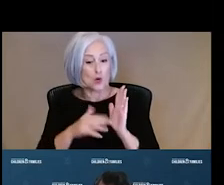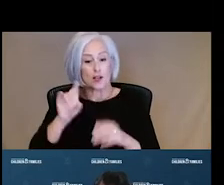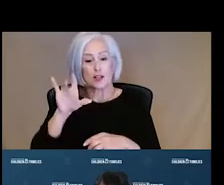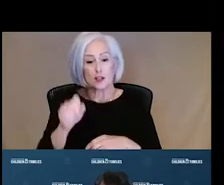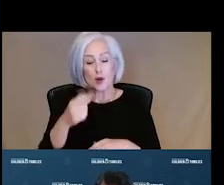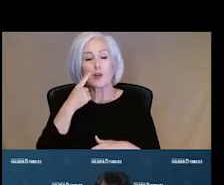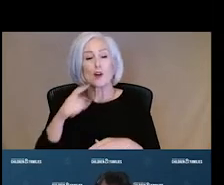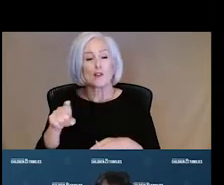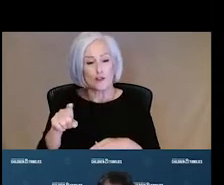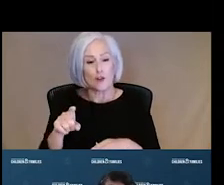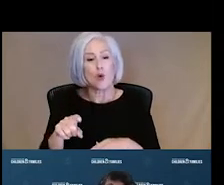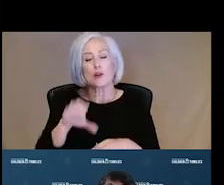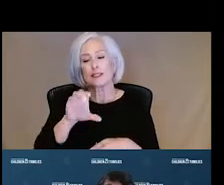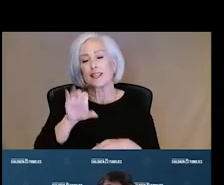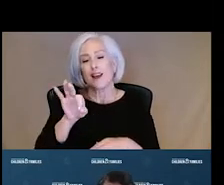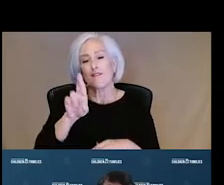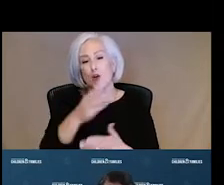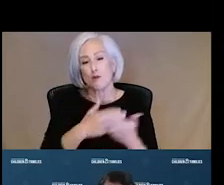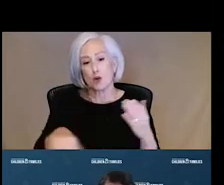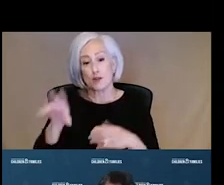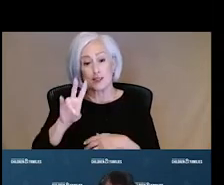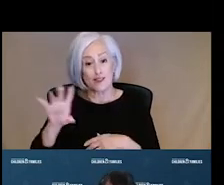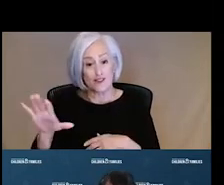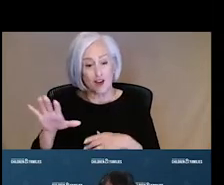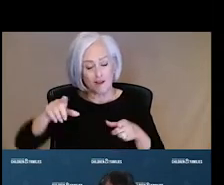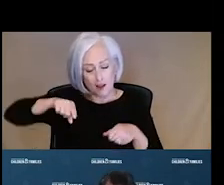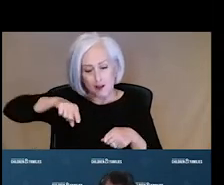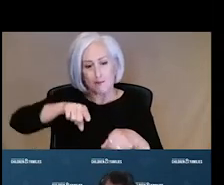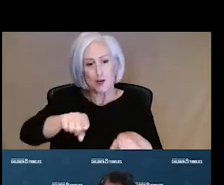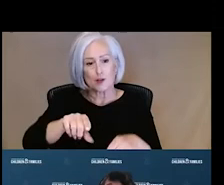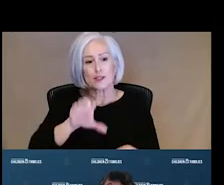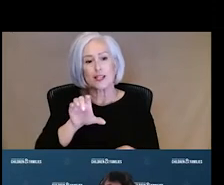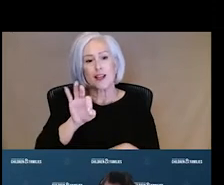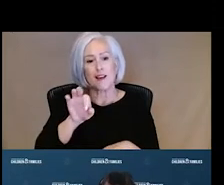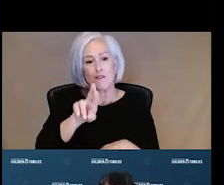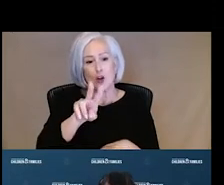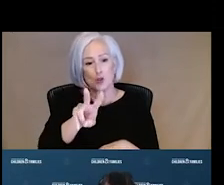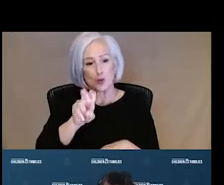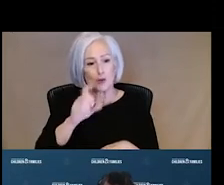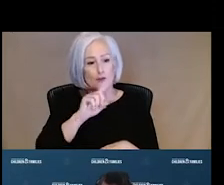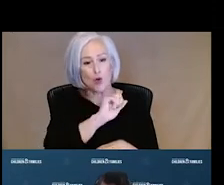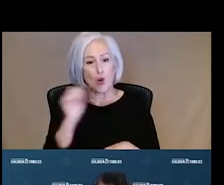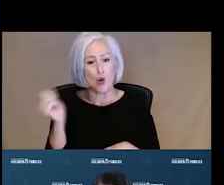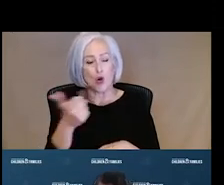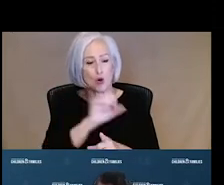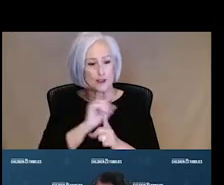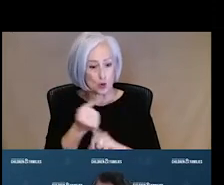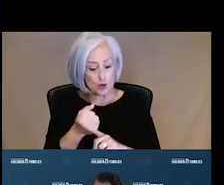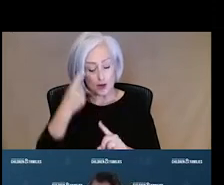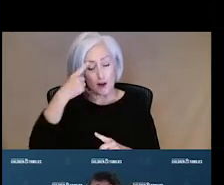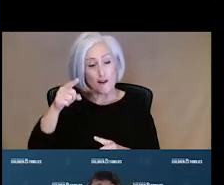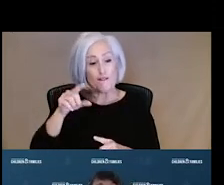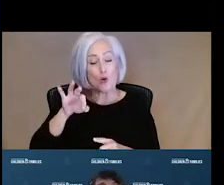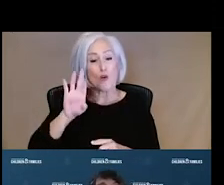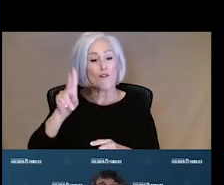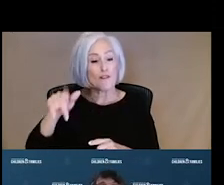Part 75 is parallel to the 2 CFR 200 in almost all cases. But for your FVPSA grants,